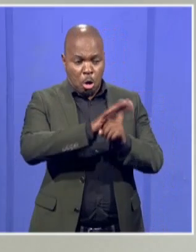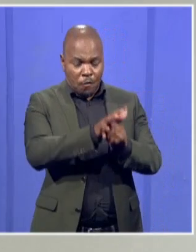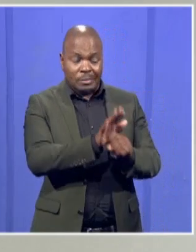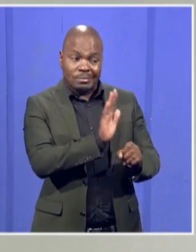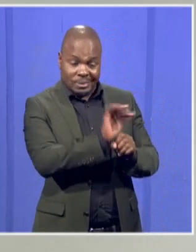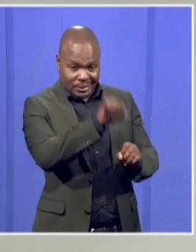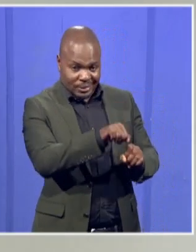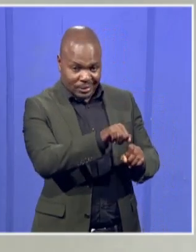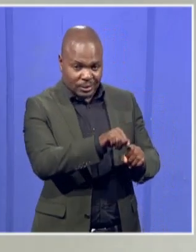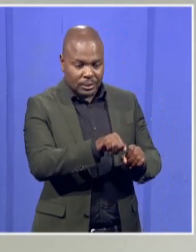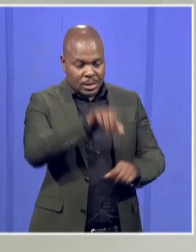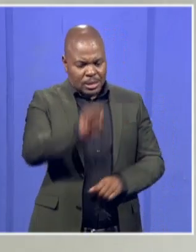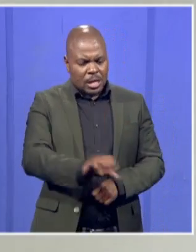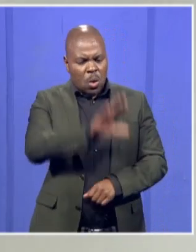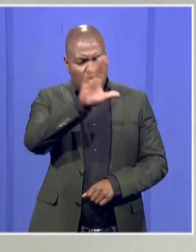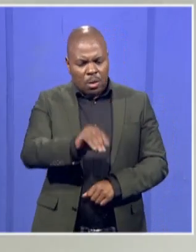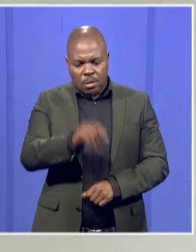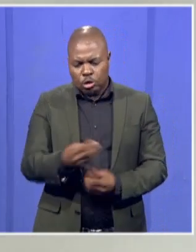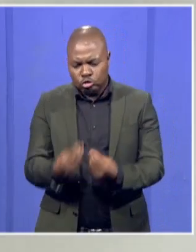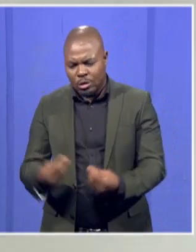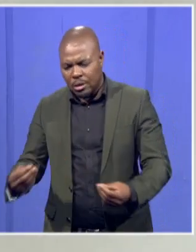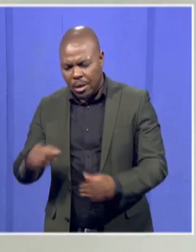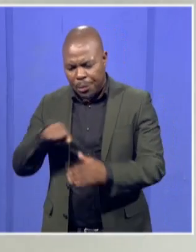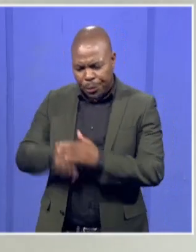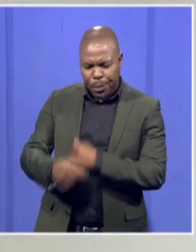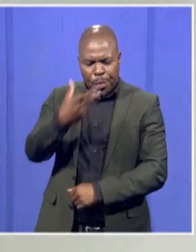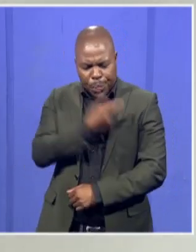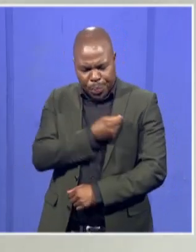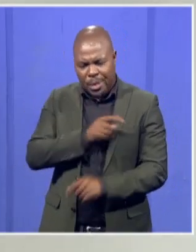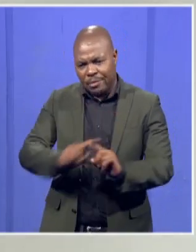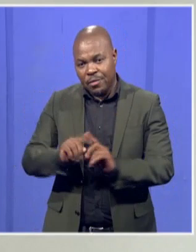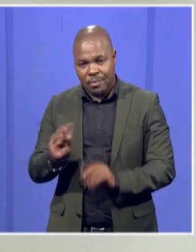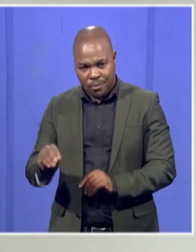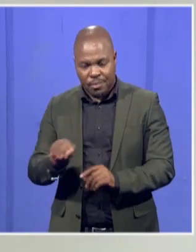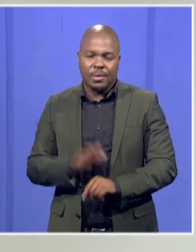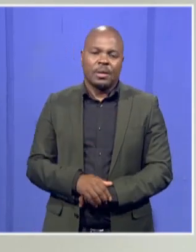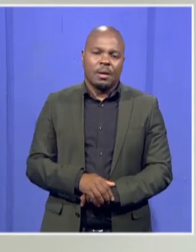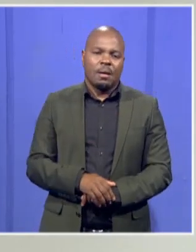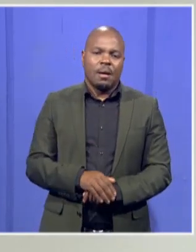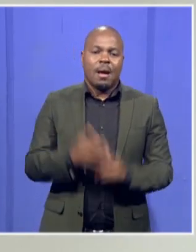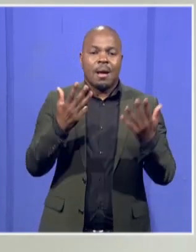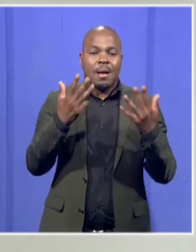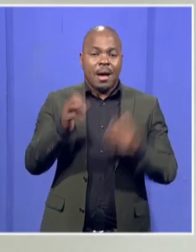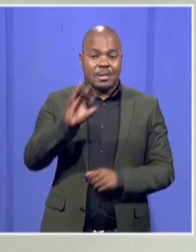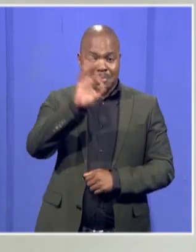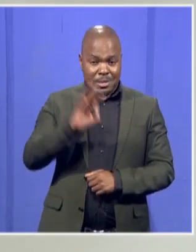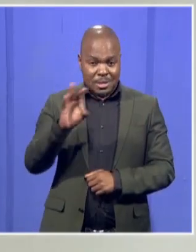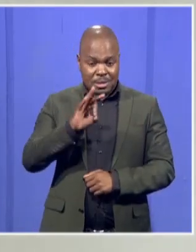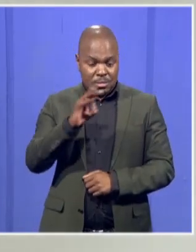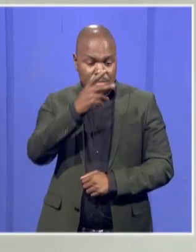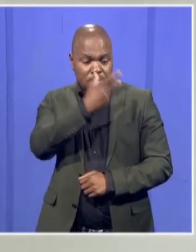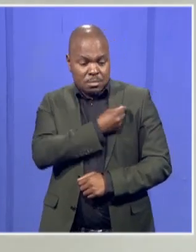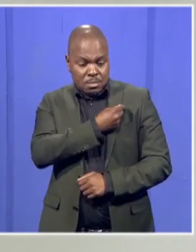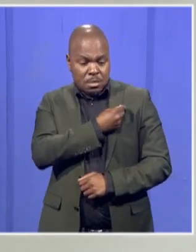we give immunizations to children at birth, and 90% of immunizations in the country are